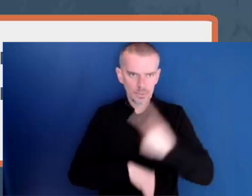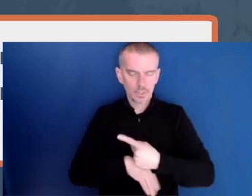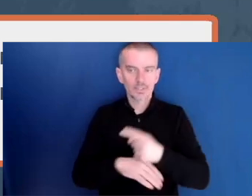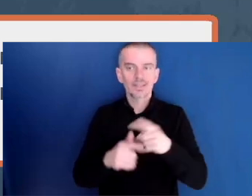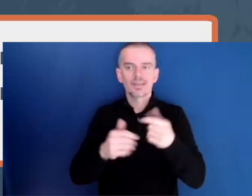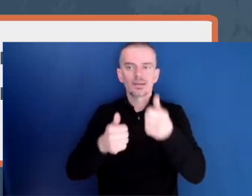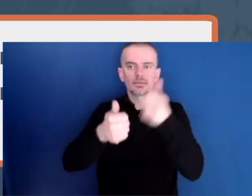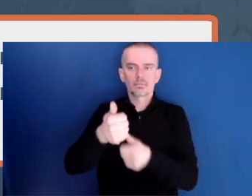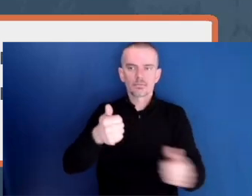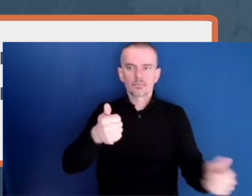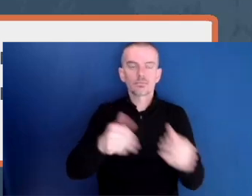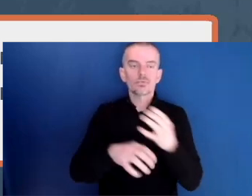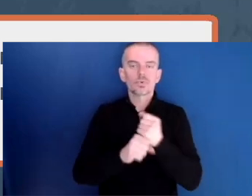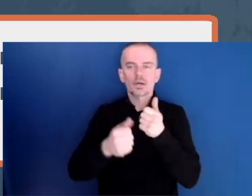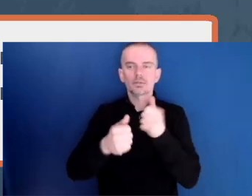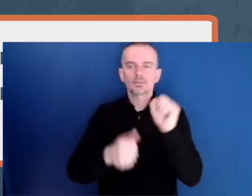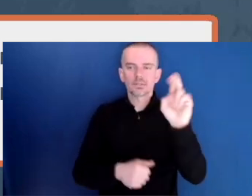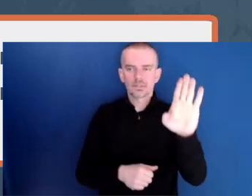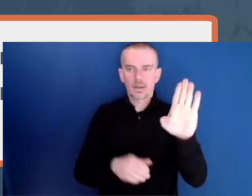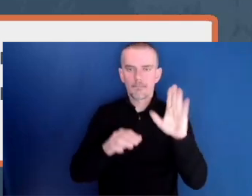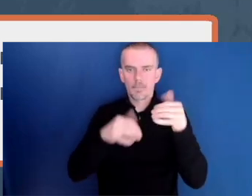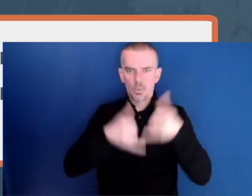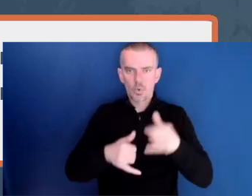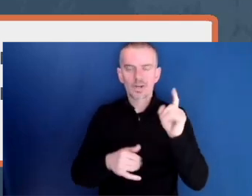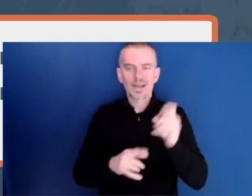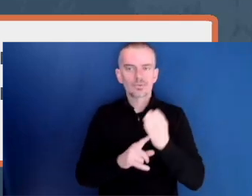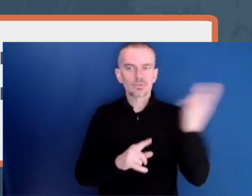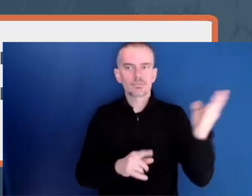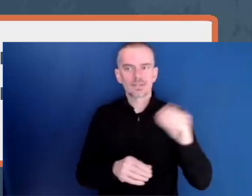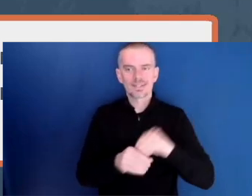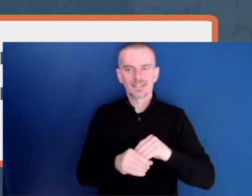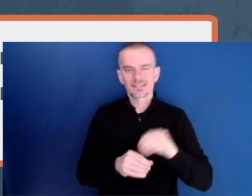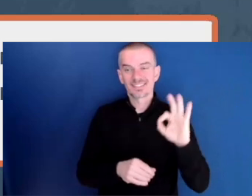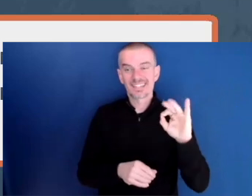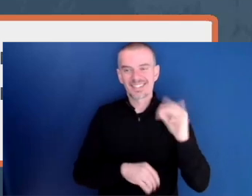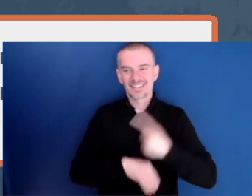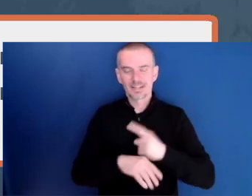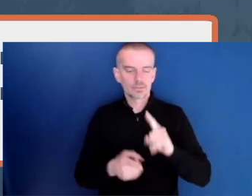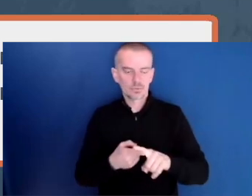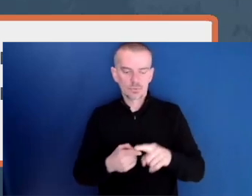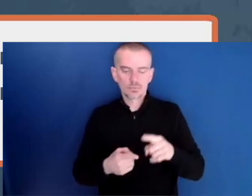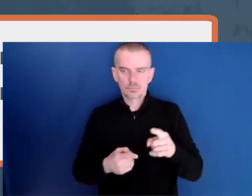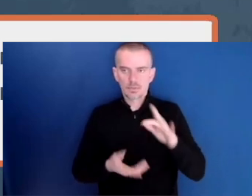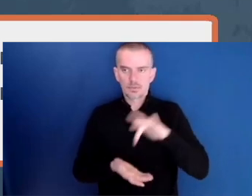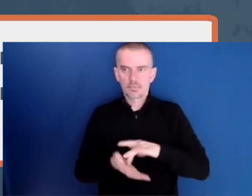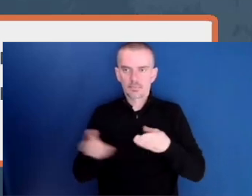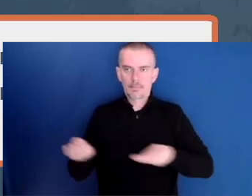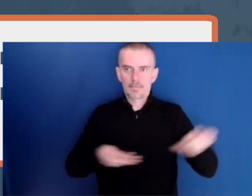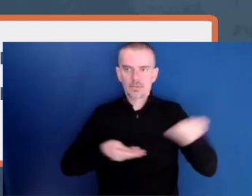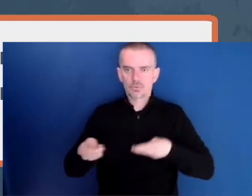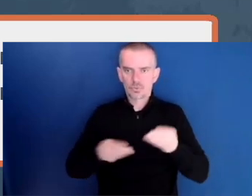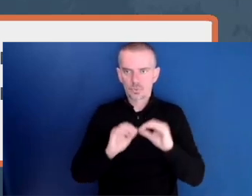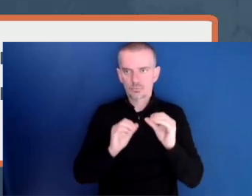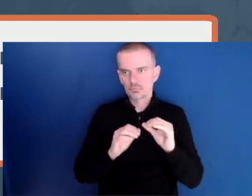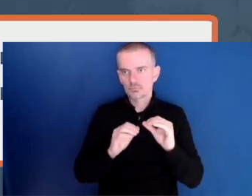received the subaward, you have to submit reports within 90 days to the pass-through entity. And so what that does is it gives the pass-through